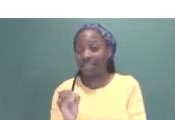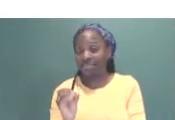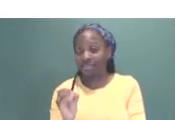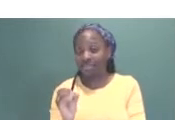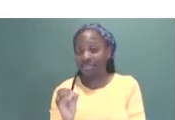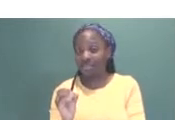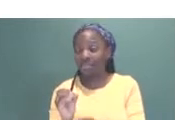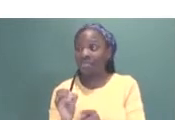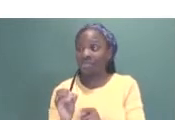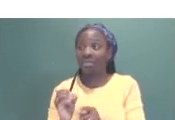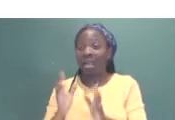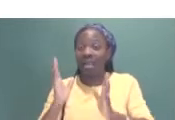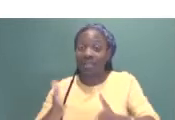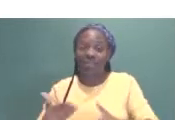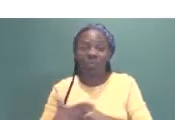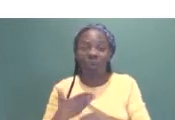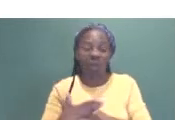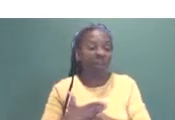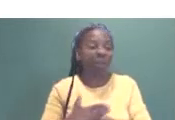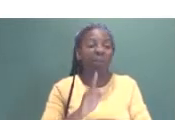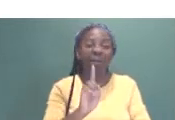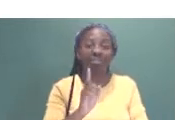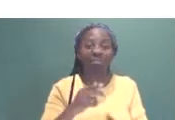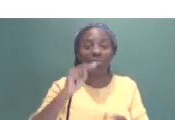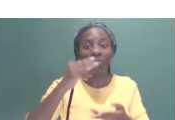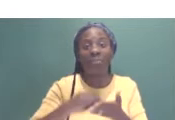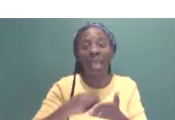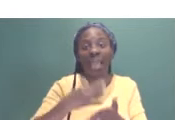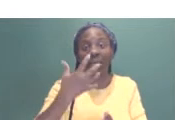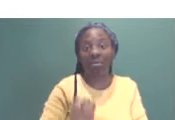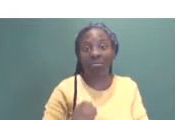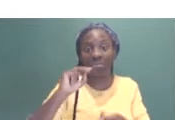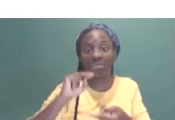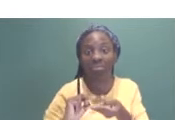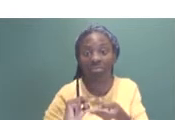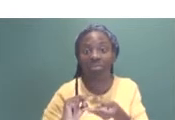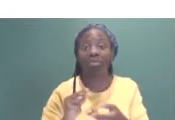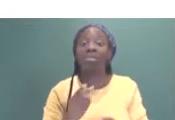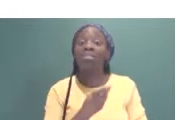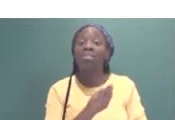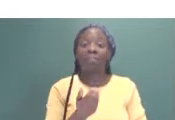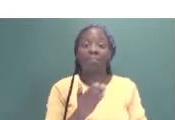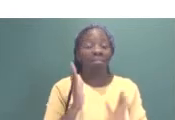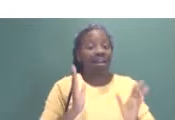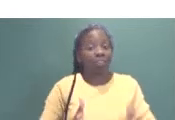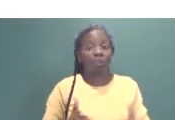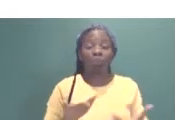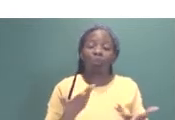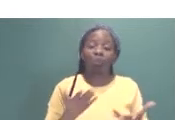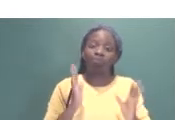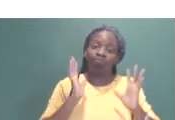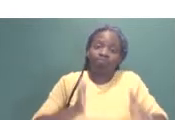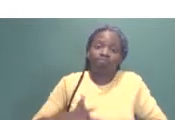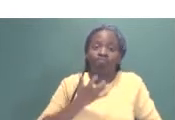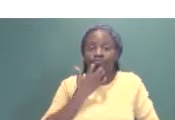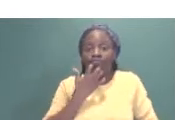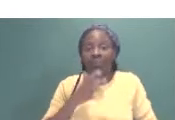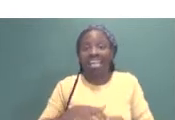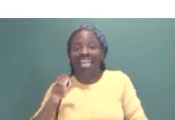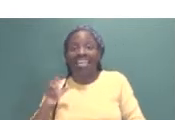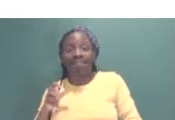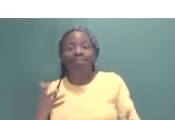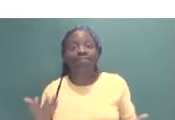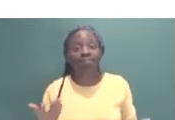30% had to work at reduced pay. 6% were compelled to take compulsory leave. And it also